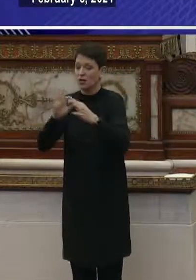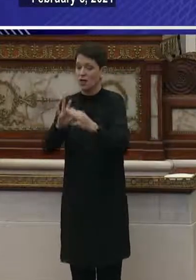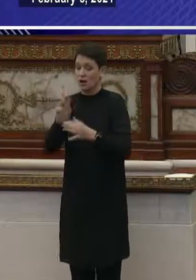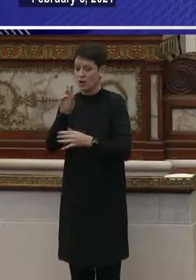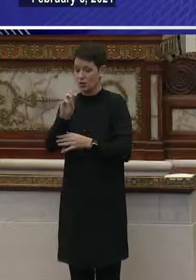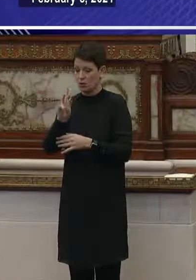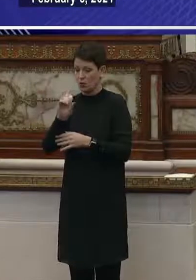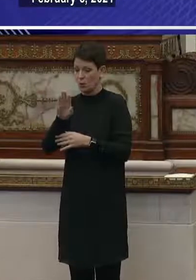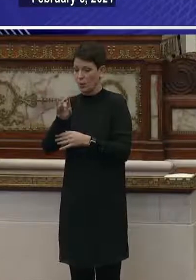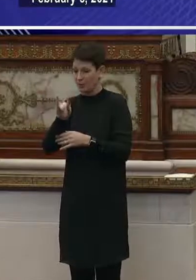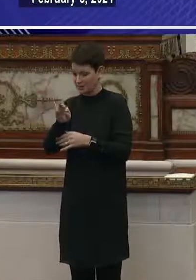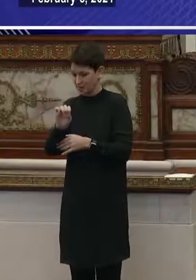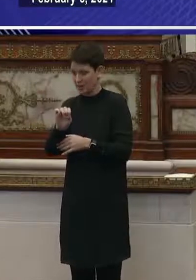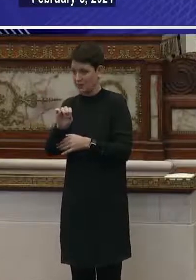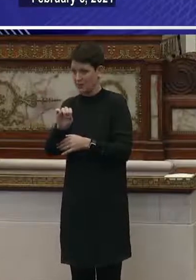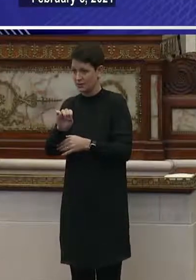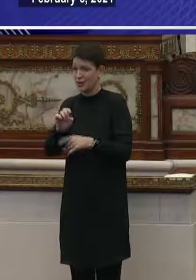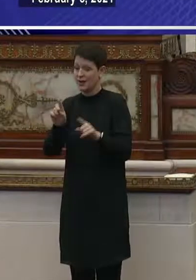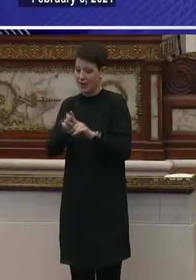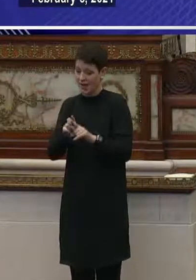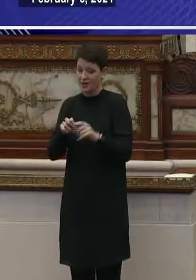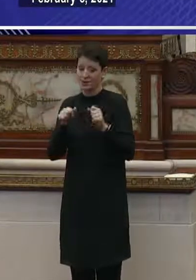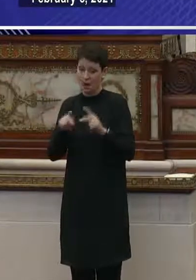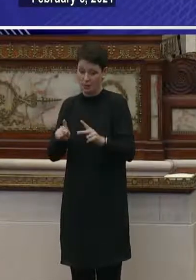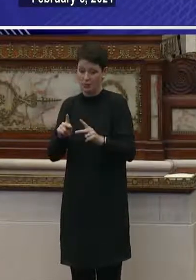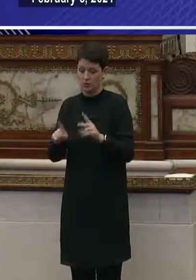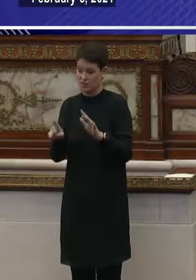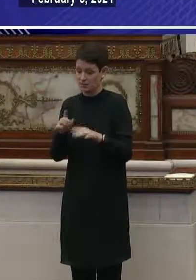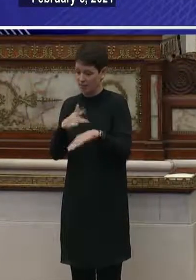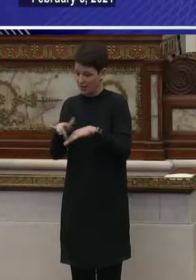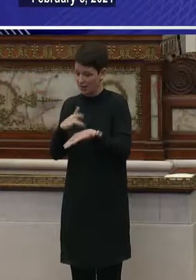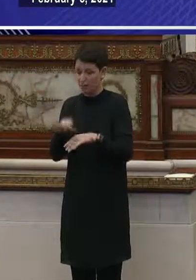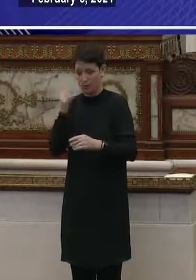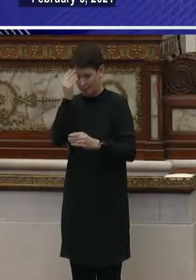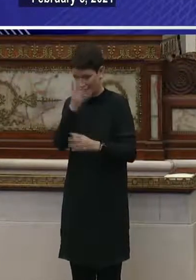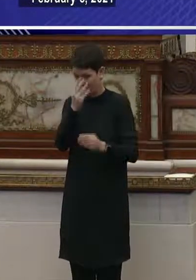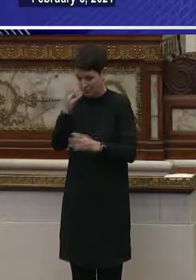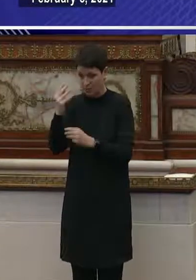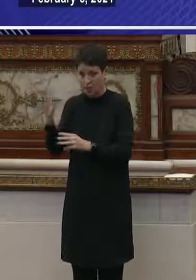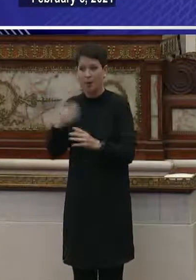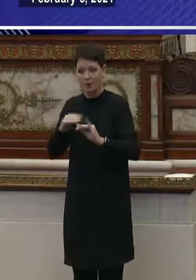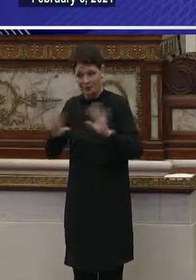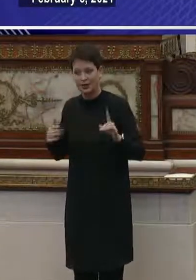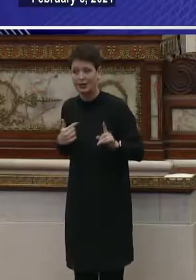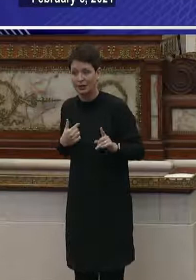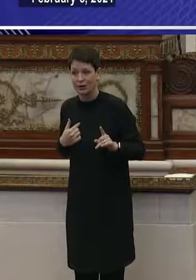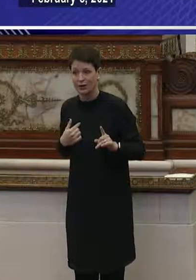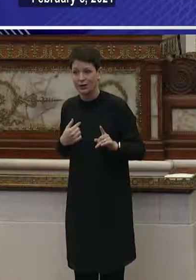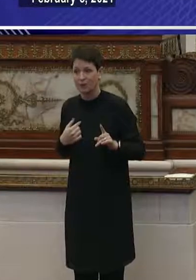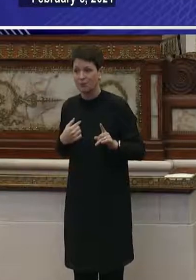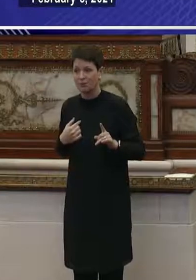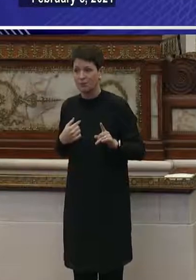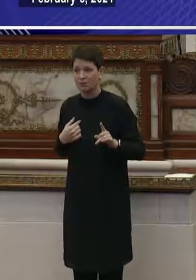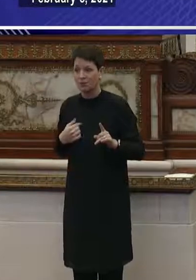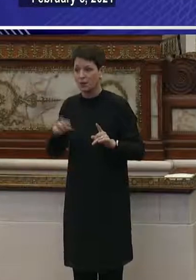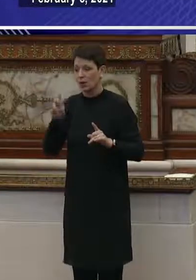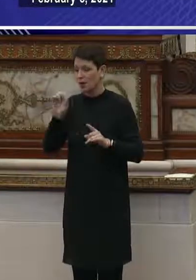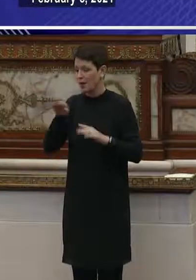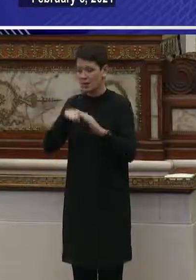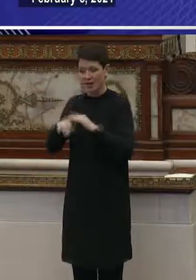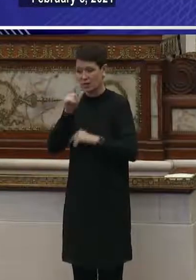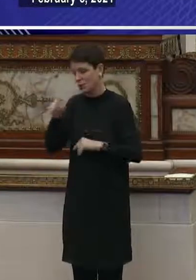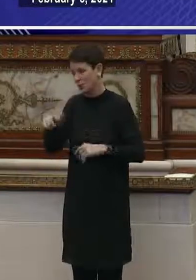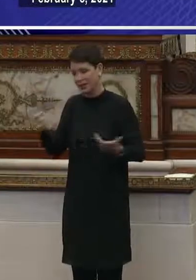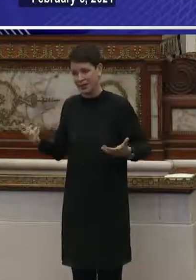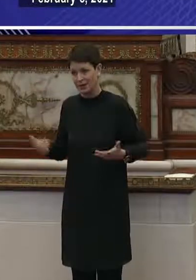website. And then as vaccination opportunities are available, we will notify them. Now, just to be clear, they don't have to do that. They don't have to have web access to do that,